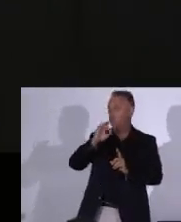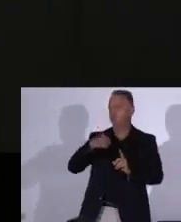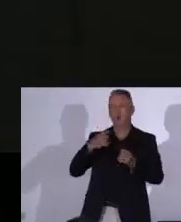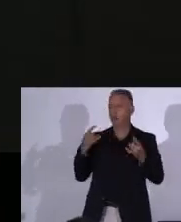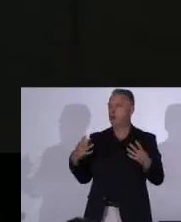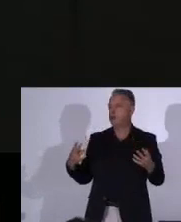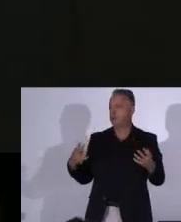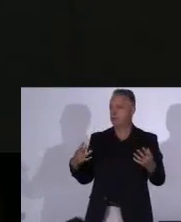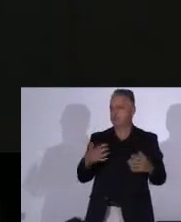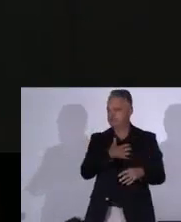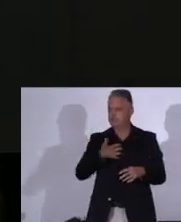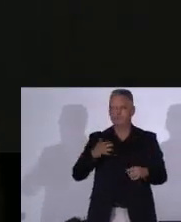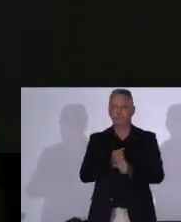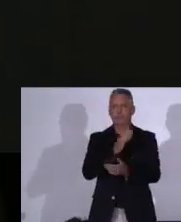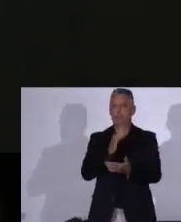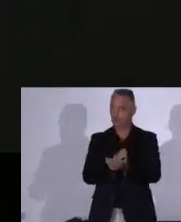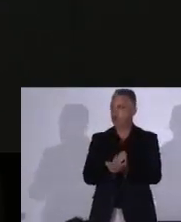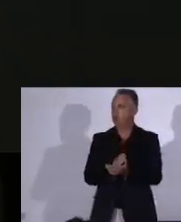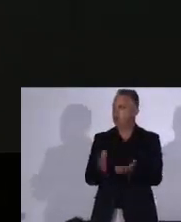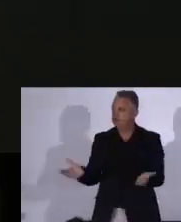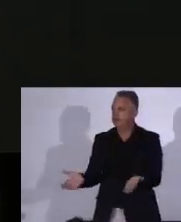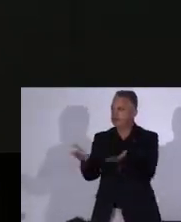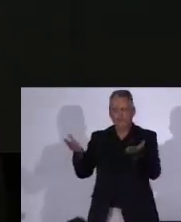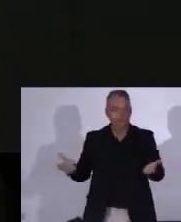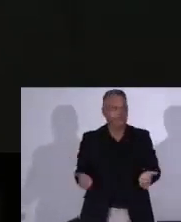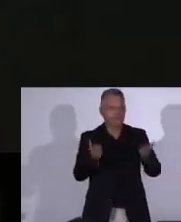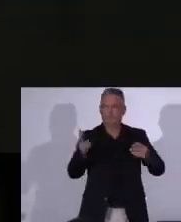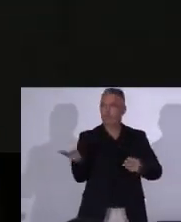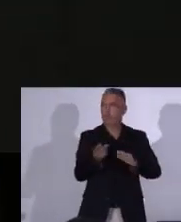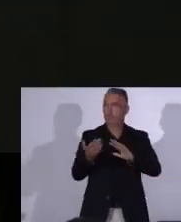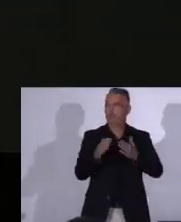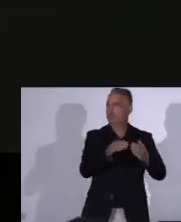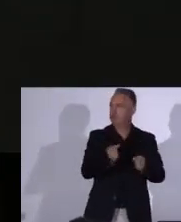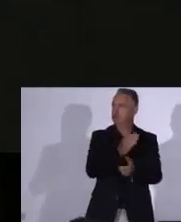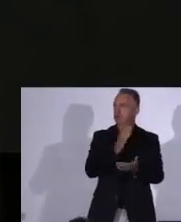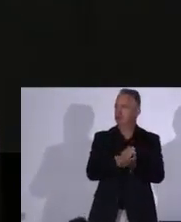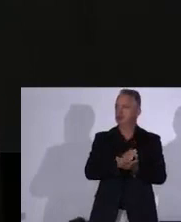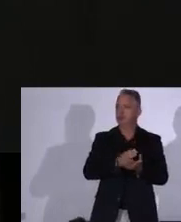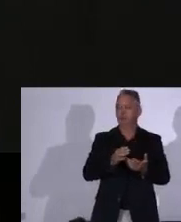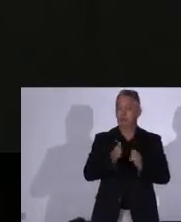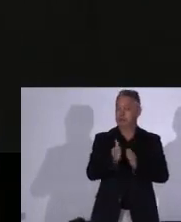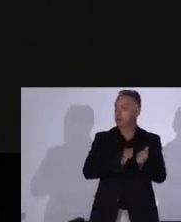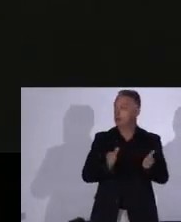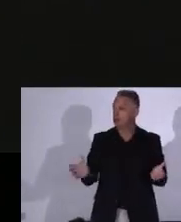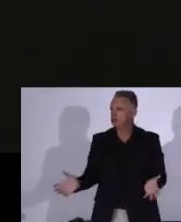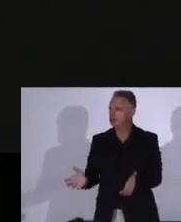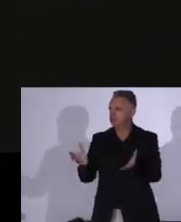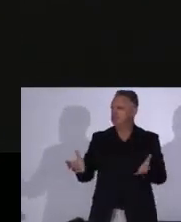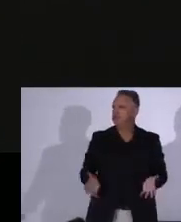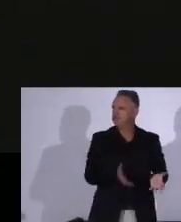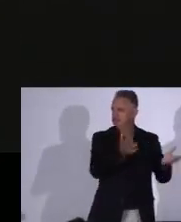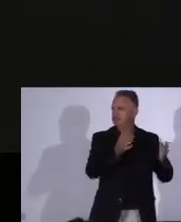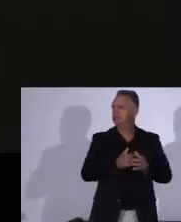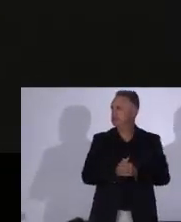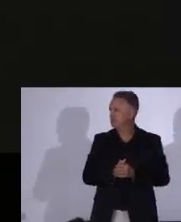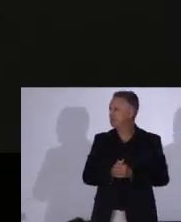for sport and recreation and racing to be coming together with multiple sports. And so just a quick note to mention that